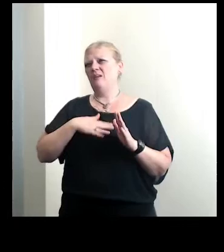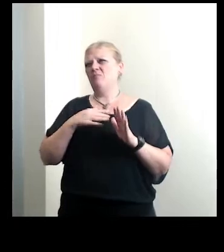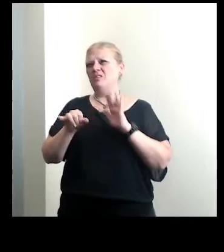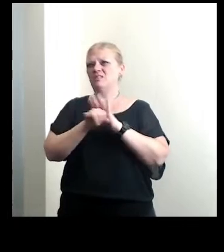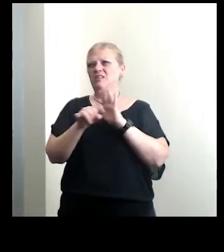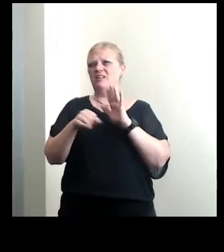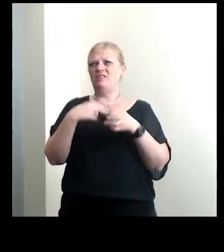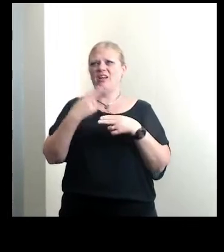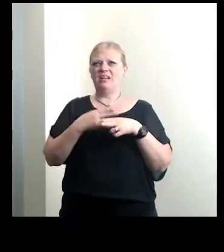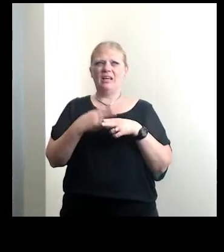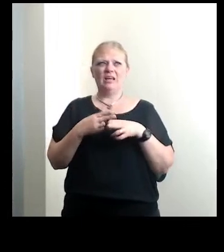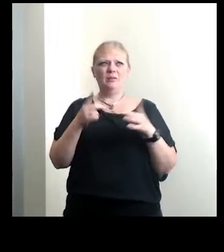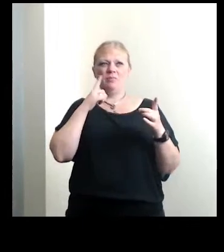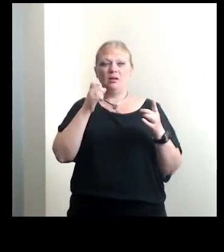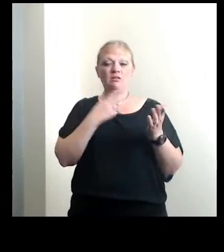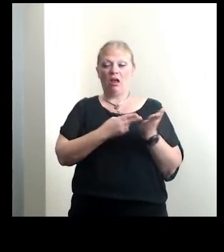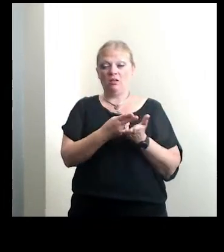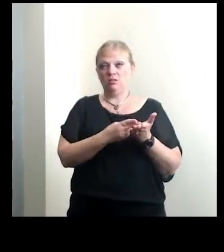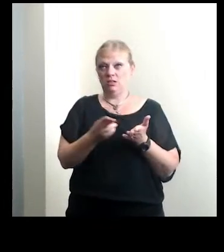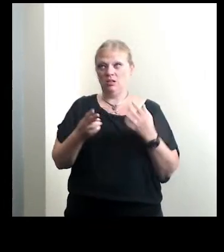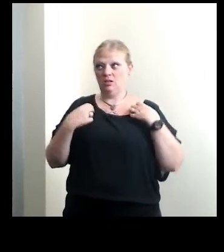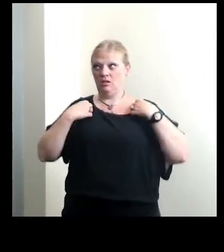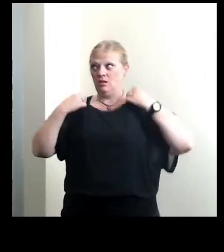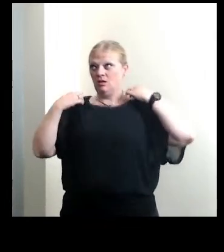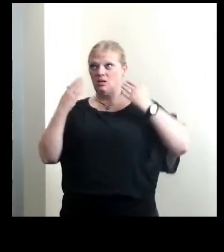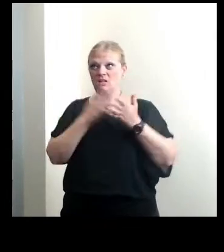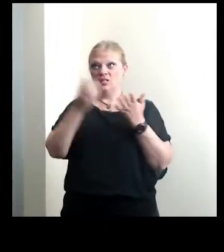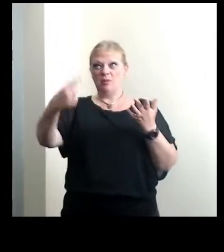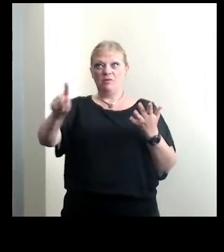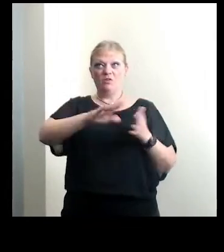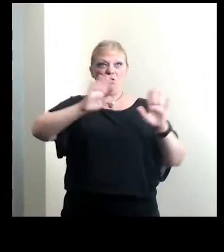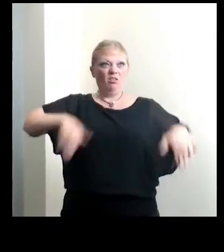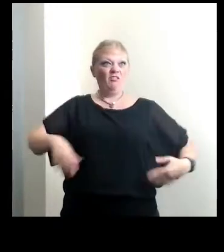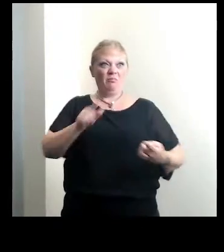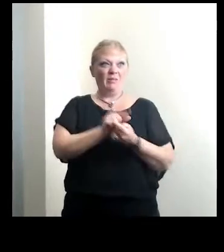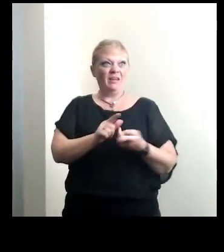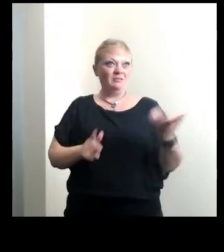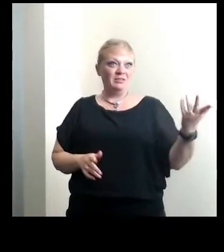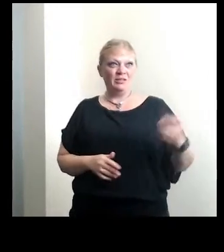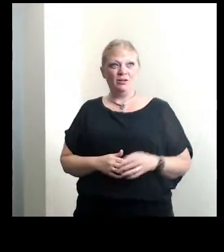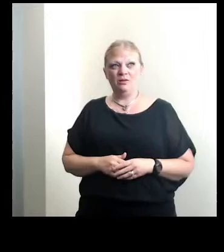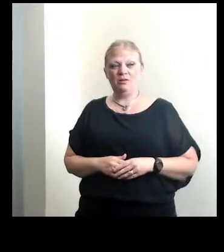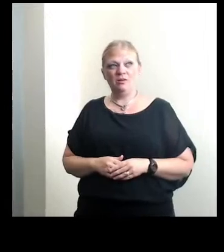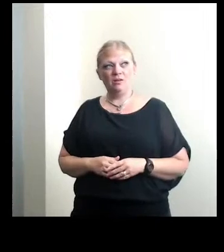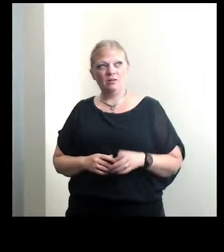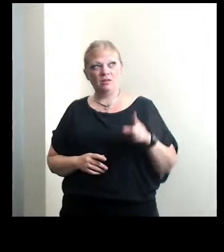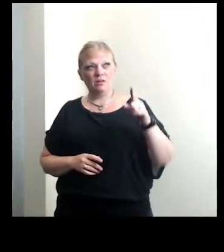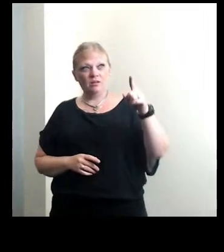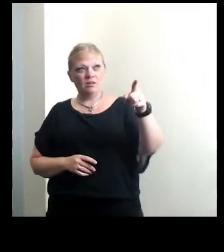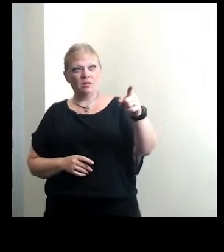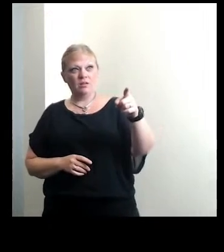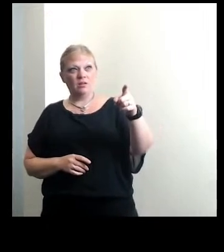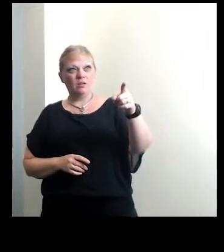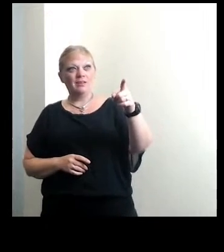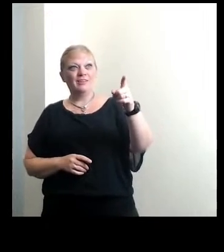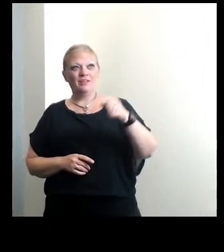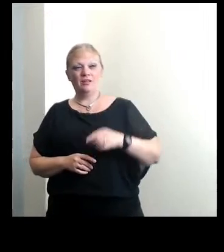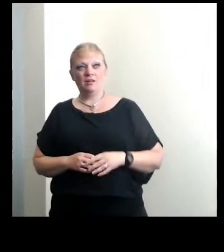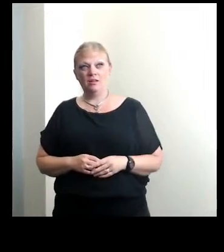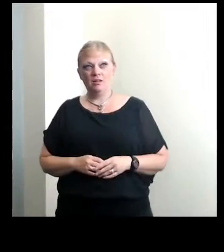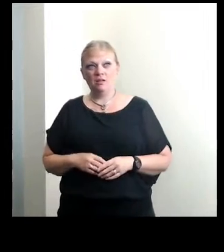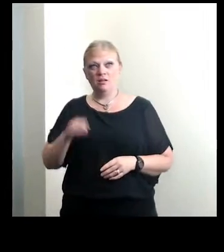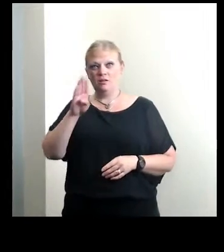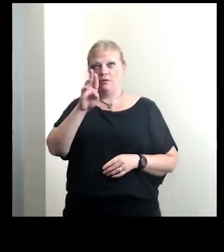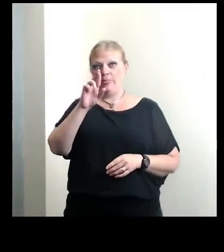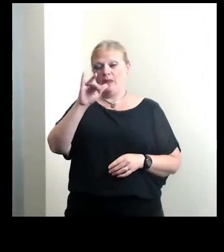the organization you're in, because truthfully, there's some of you I've never met before. Let me go back there first.